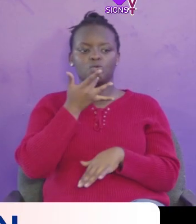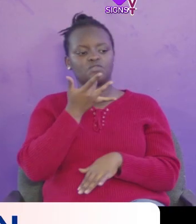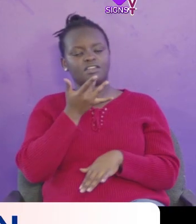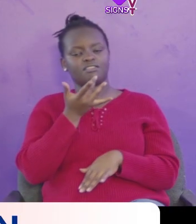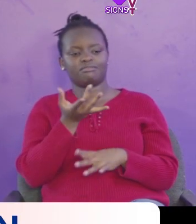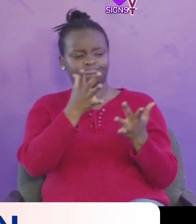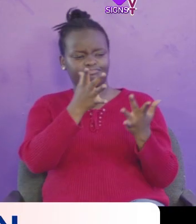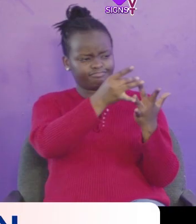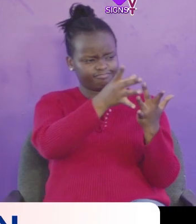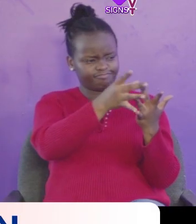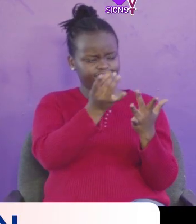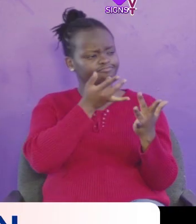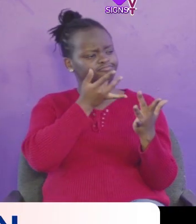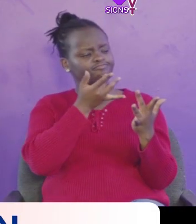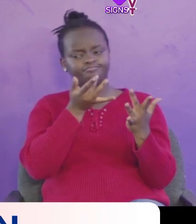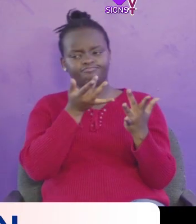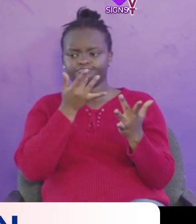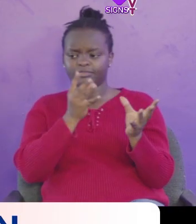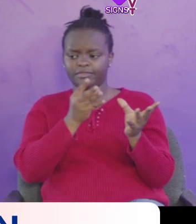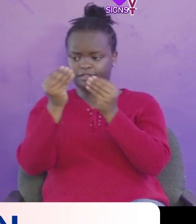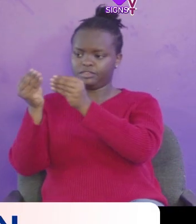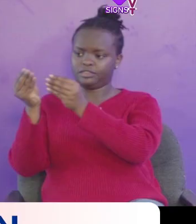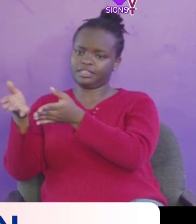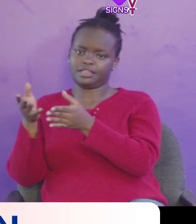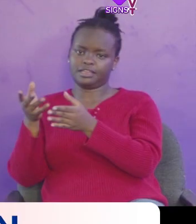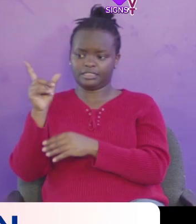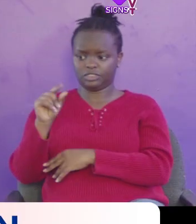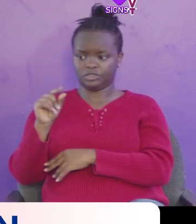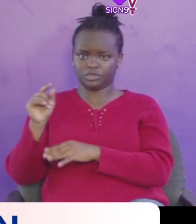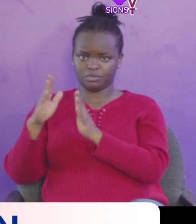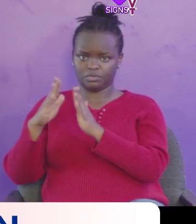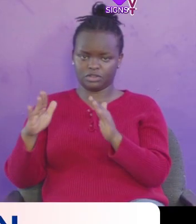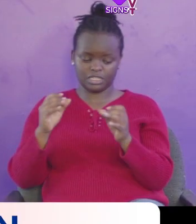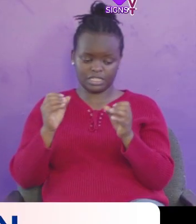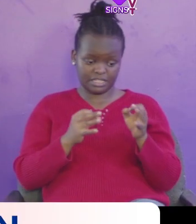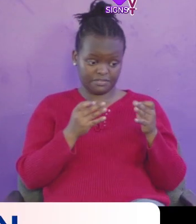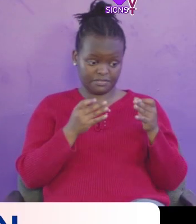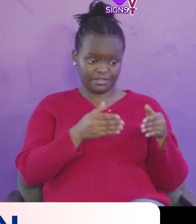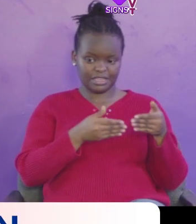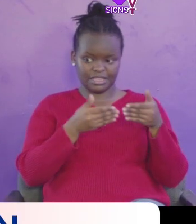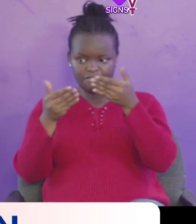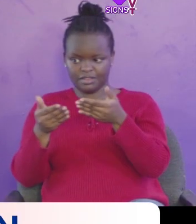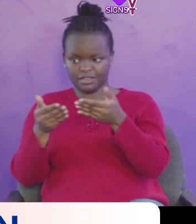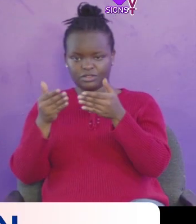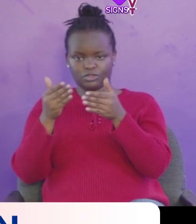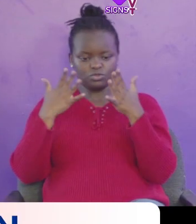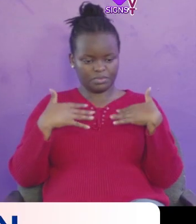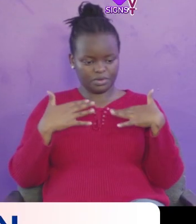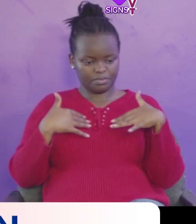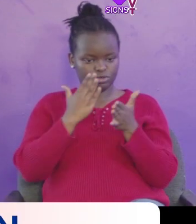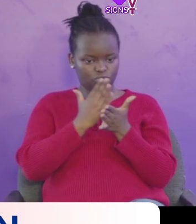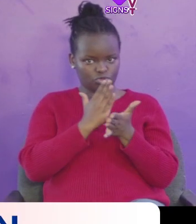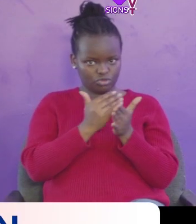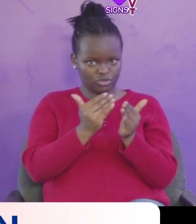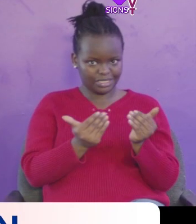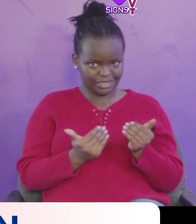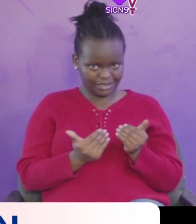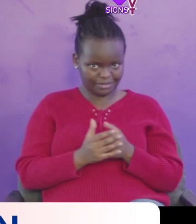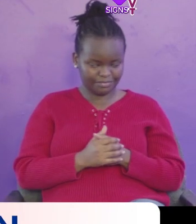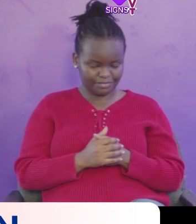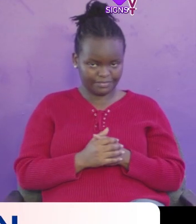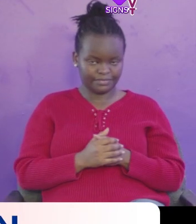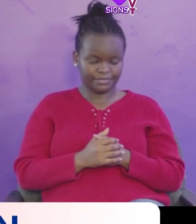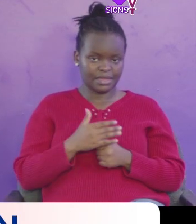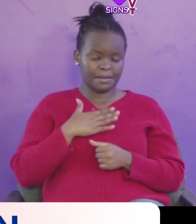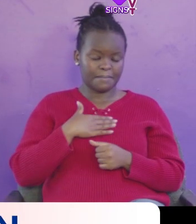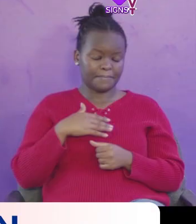Yeah, if those affordable houses zingekuwa zinapewa watu wanastahili, they should. This is my criteria from the